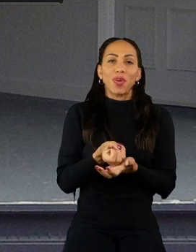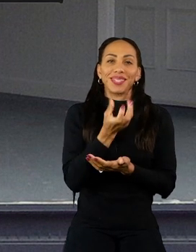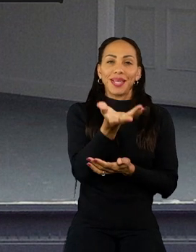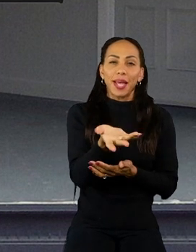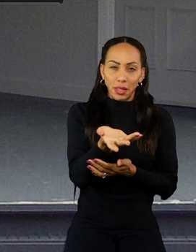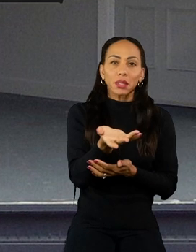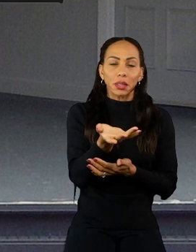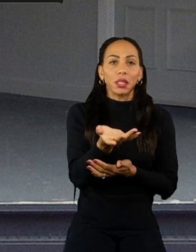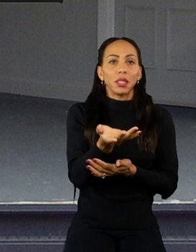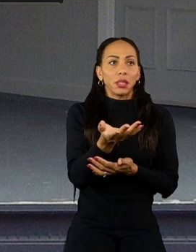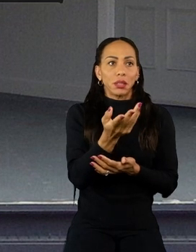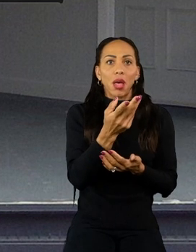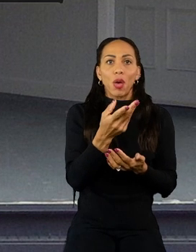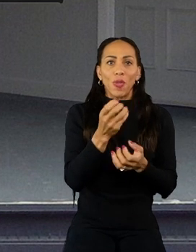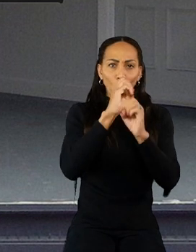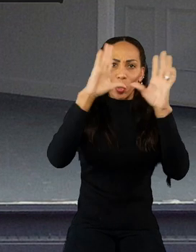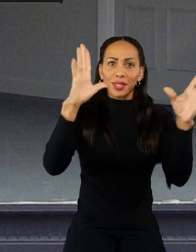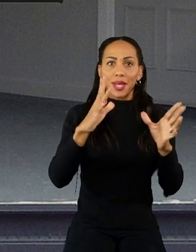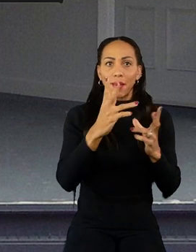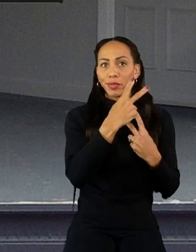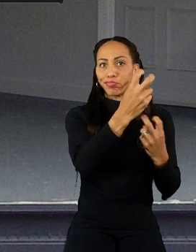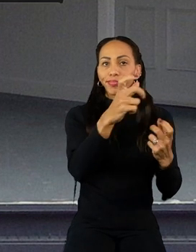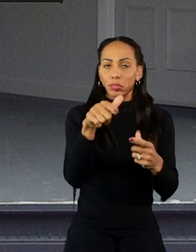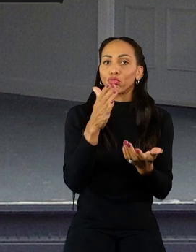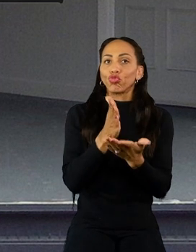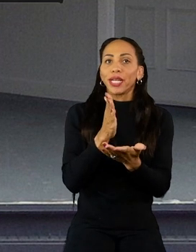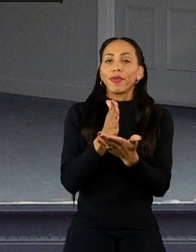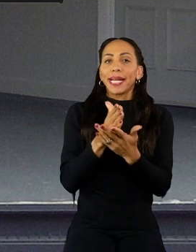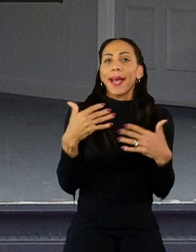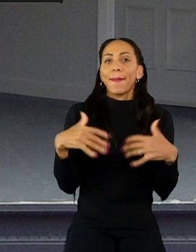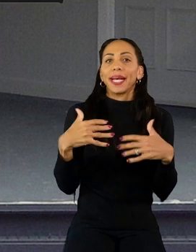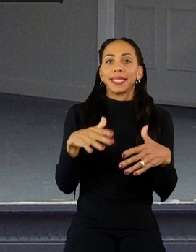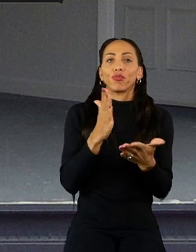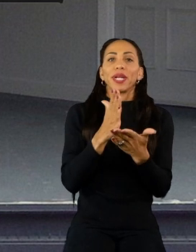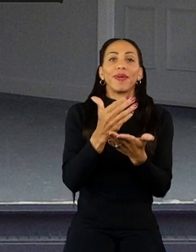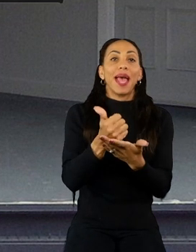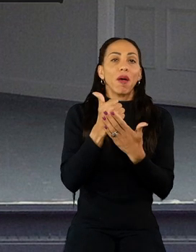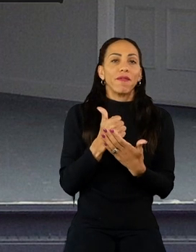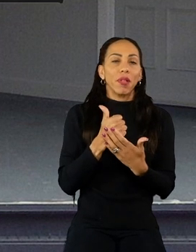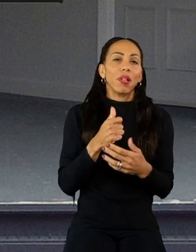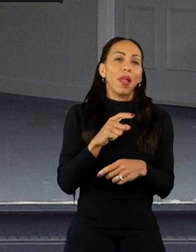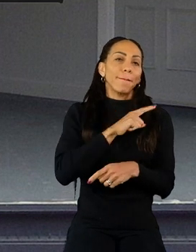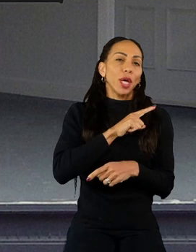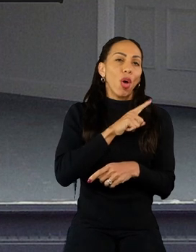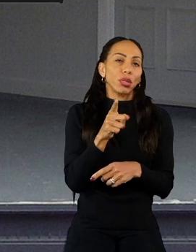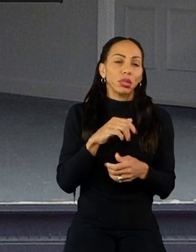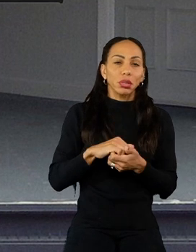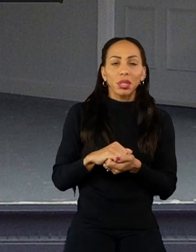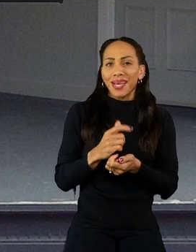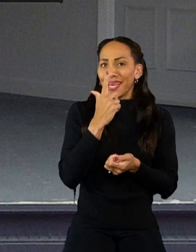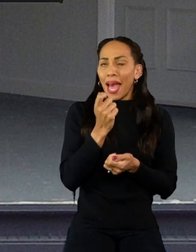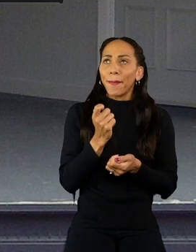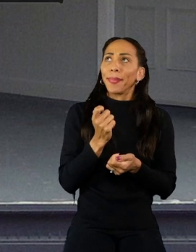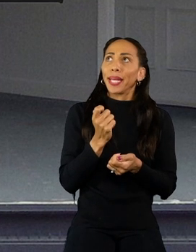I can send those all those to you. You can use all those graphics to get that concept across. That would be amazing, because I think that would be really, really helpful,